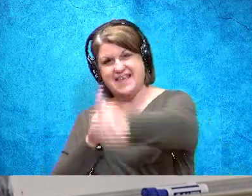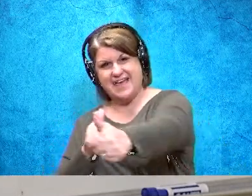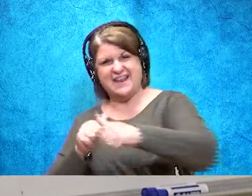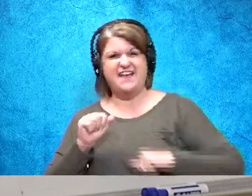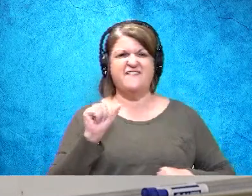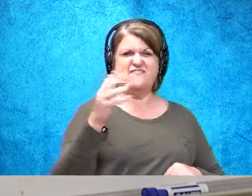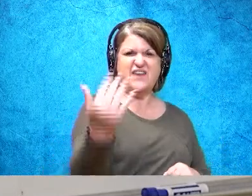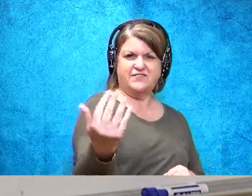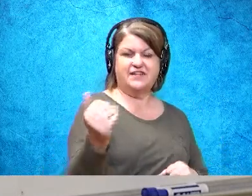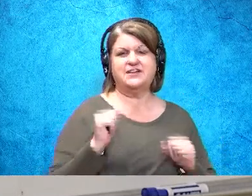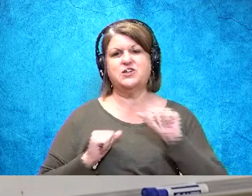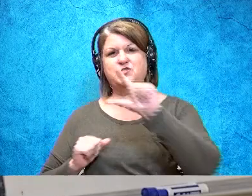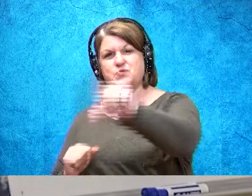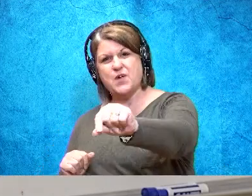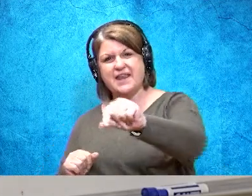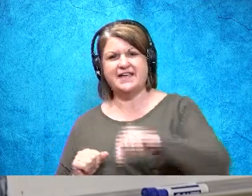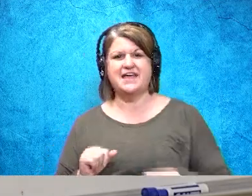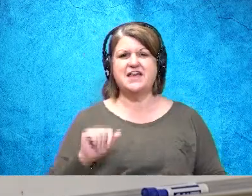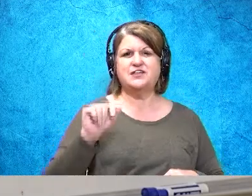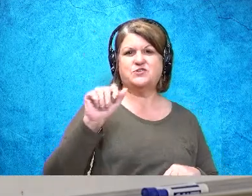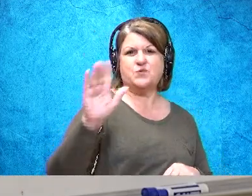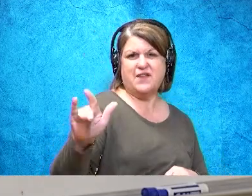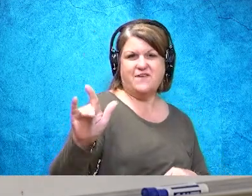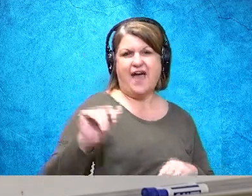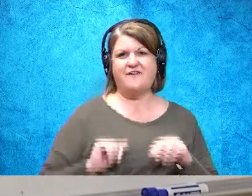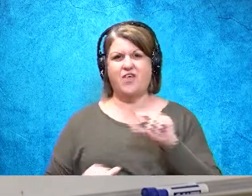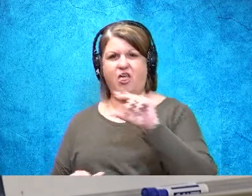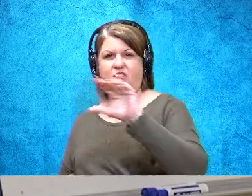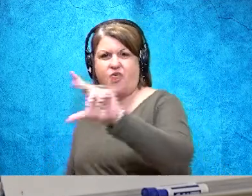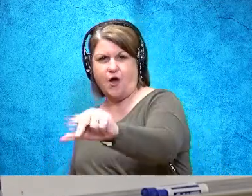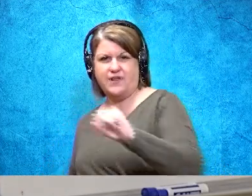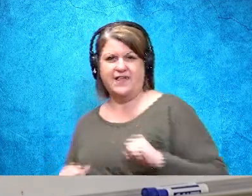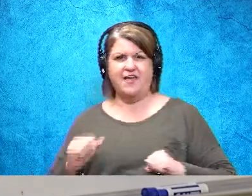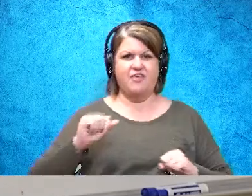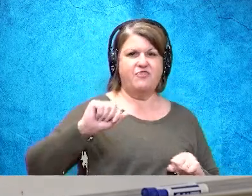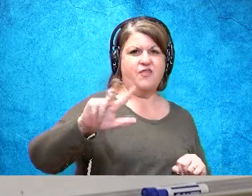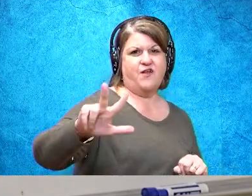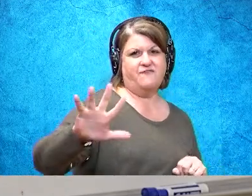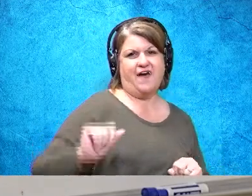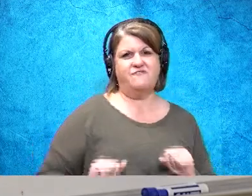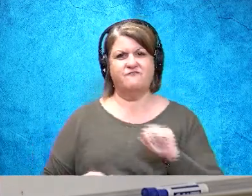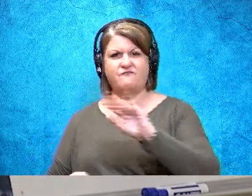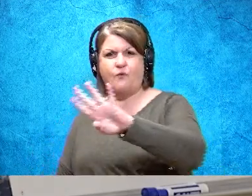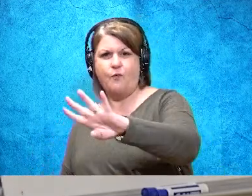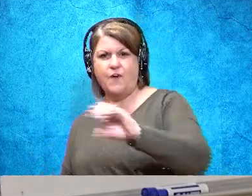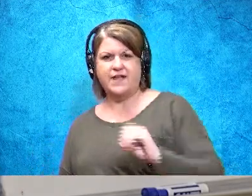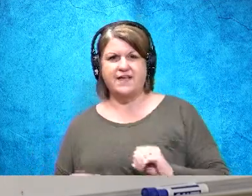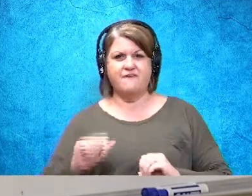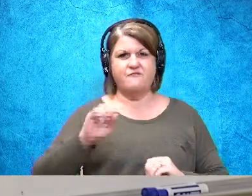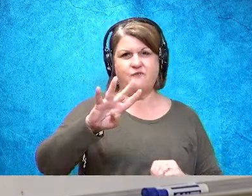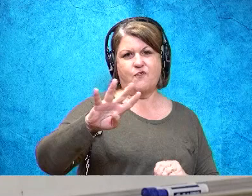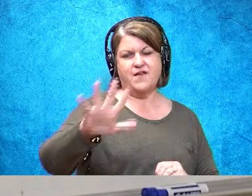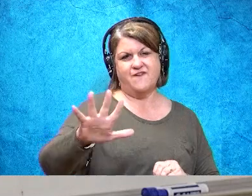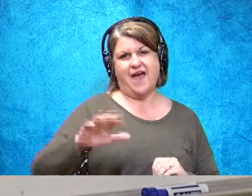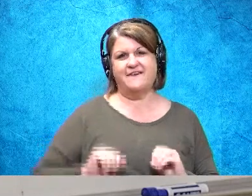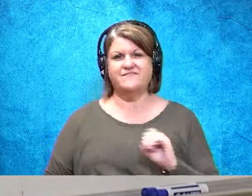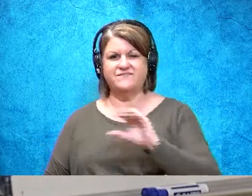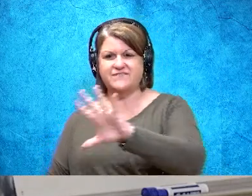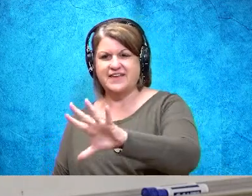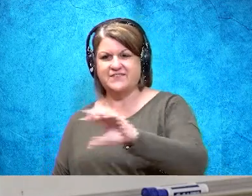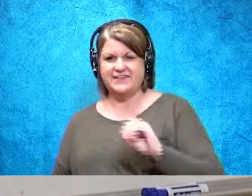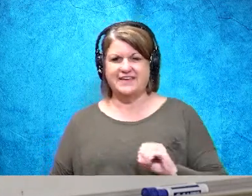10, 15, 20, 25, 30, 35, 40,